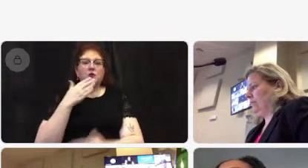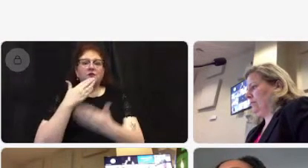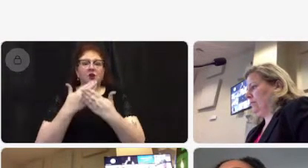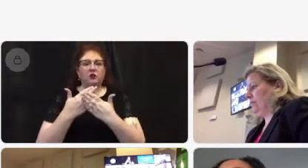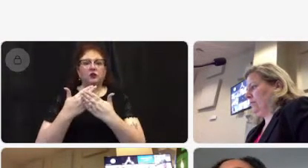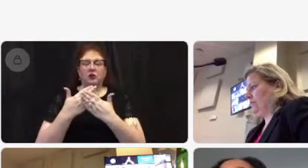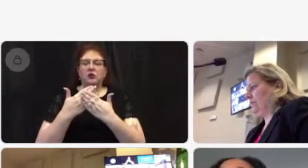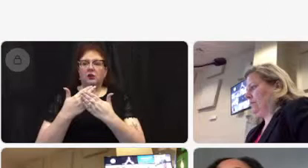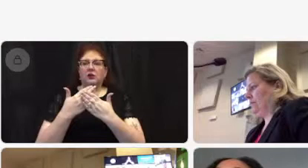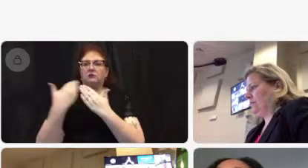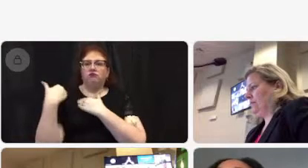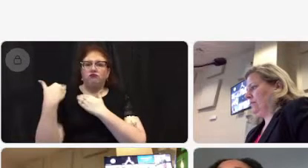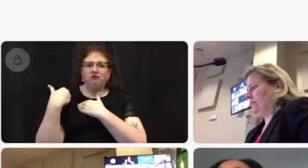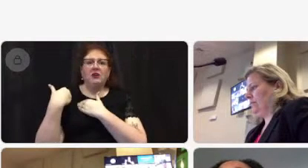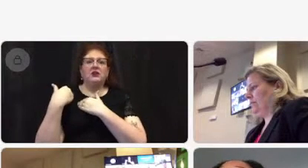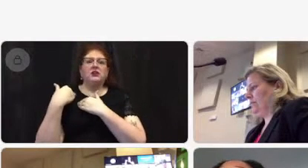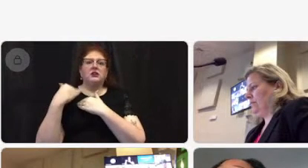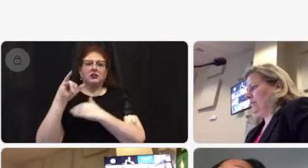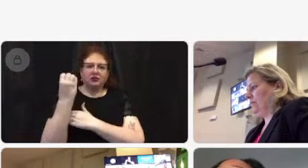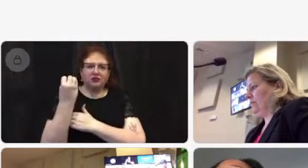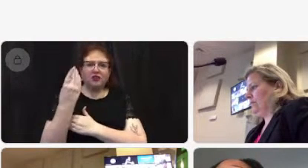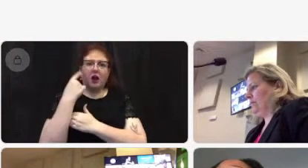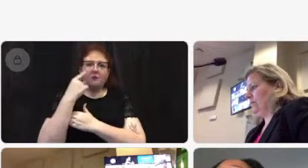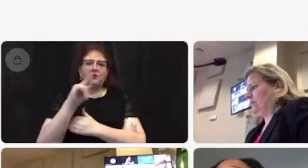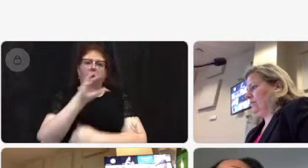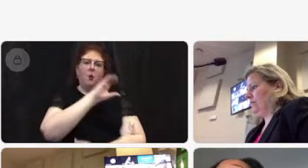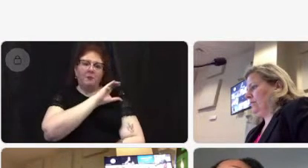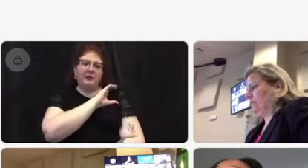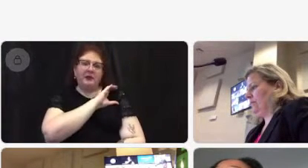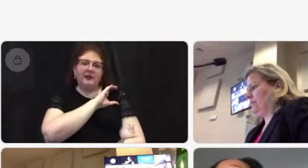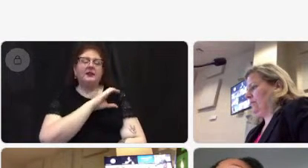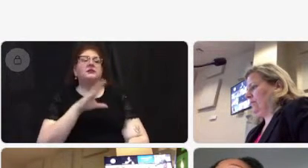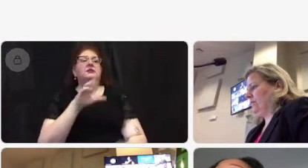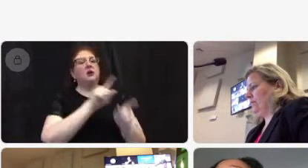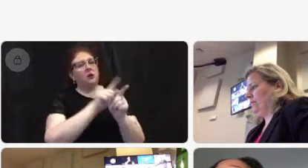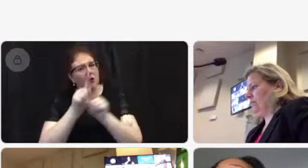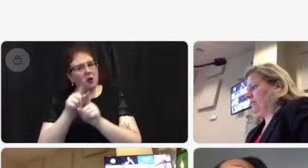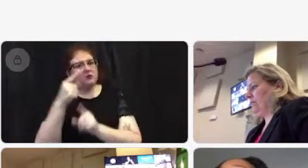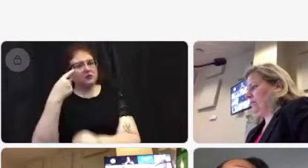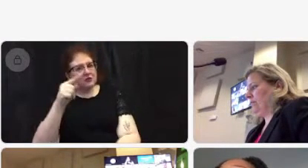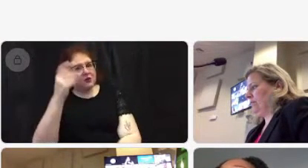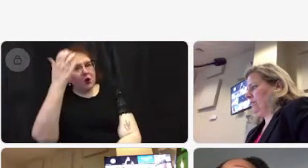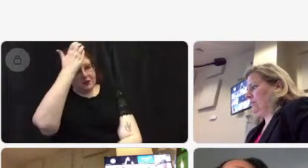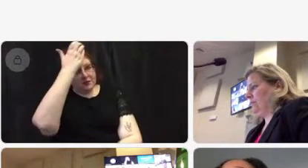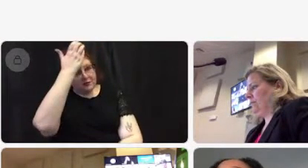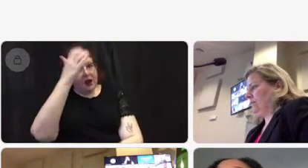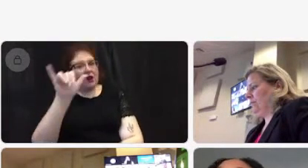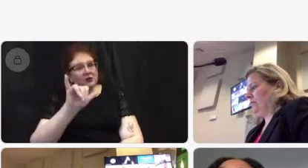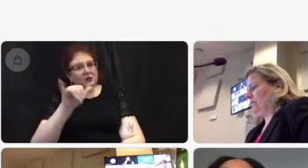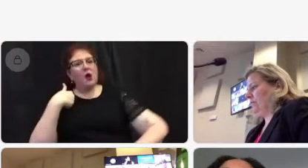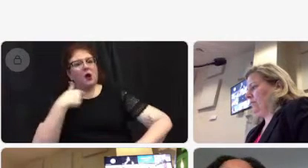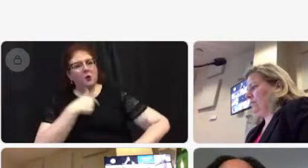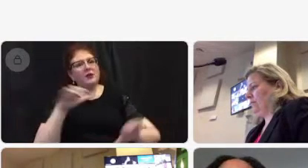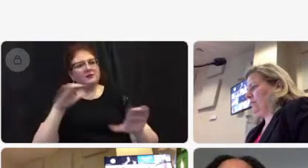front. We've also done a really good job on the fire front. However, I think we all know